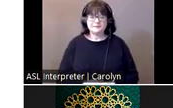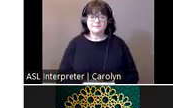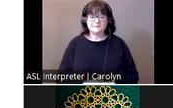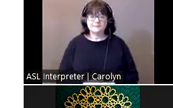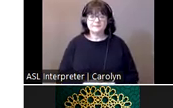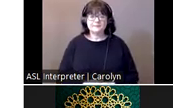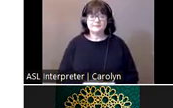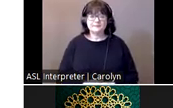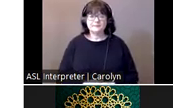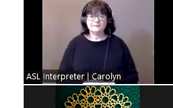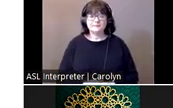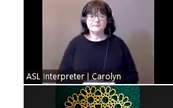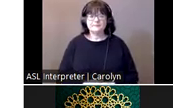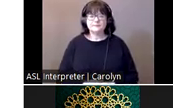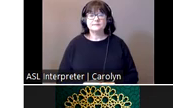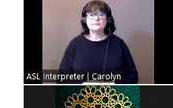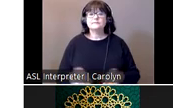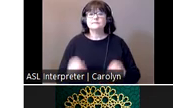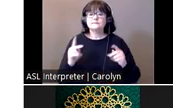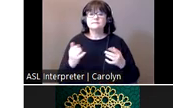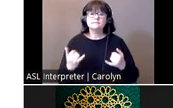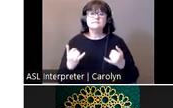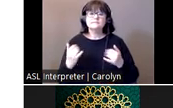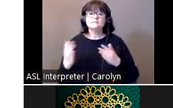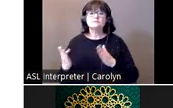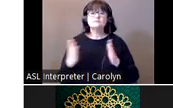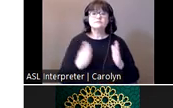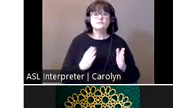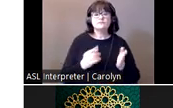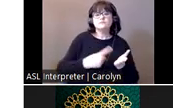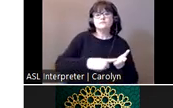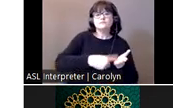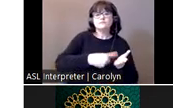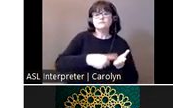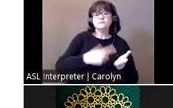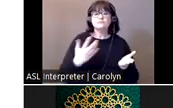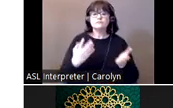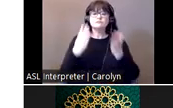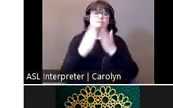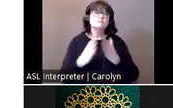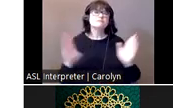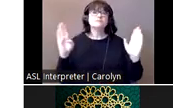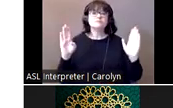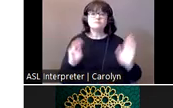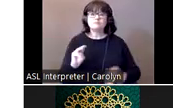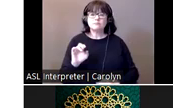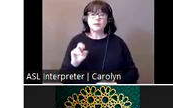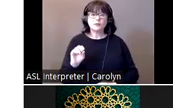So let's switch gears a bit here and talk just a little bit more about the broader picture of